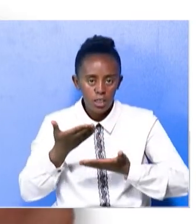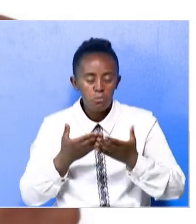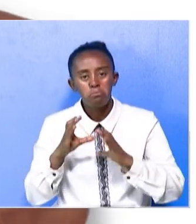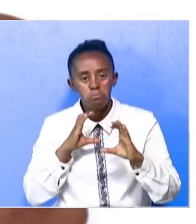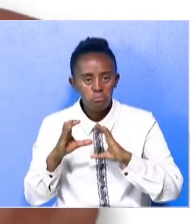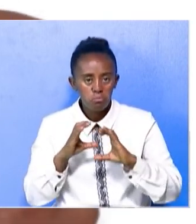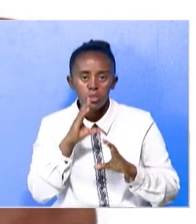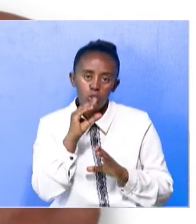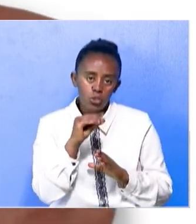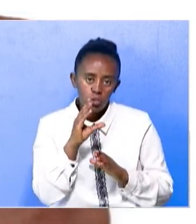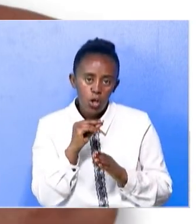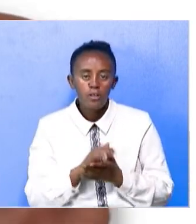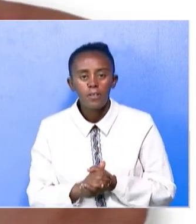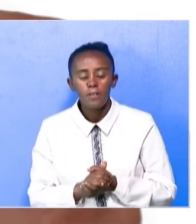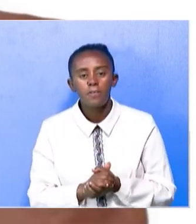They were